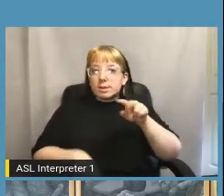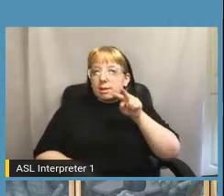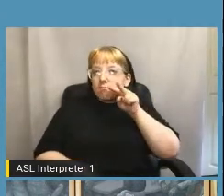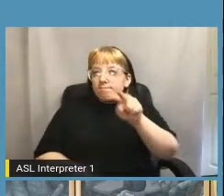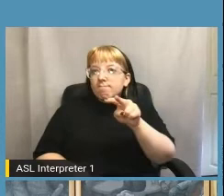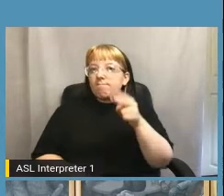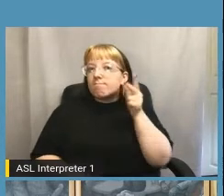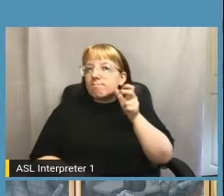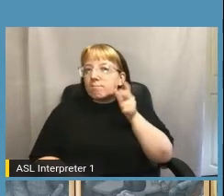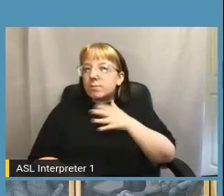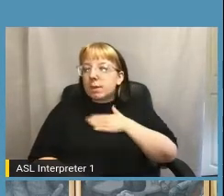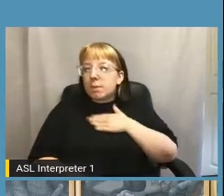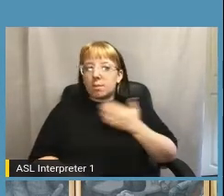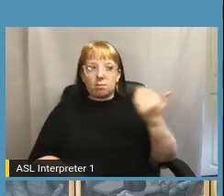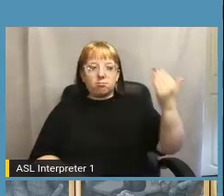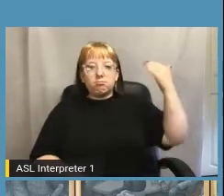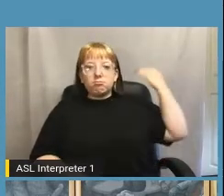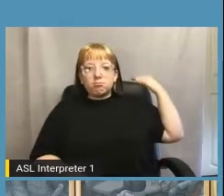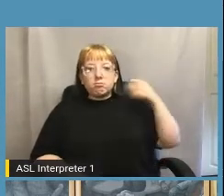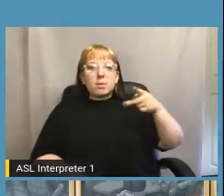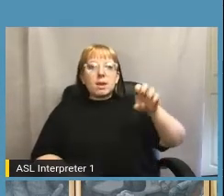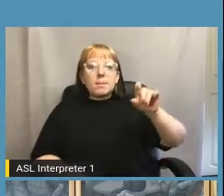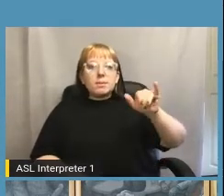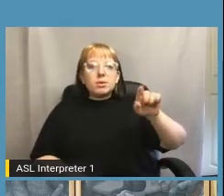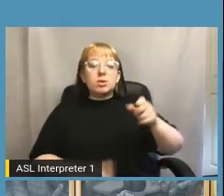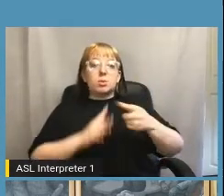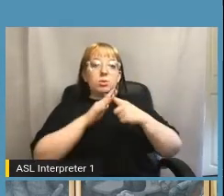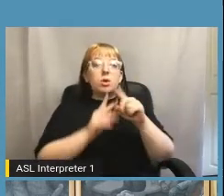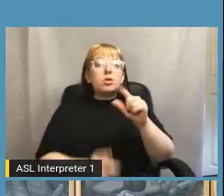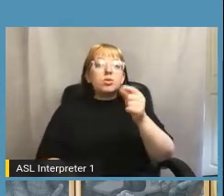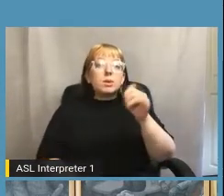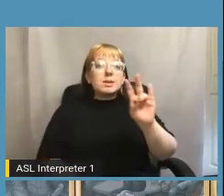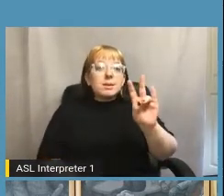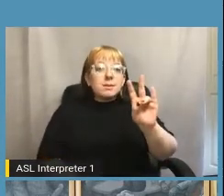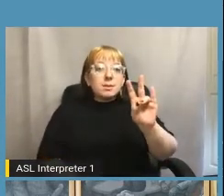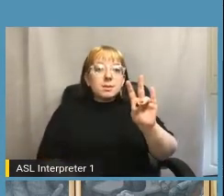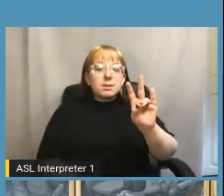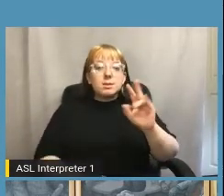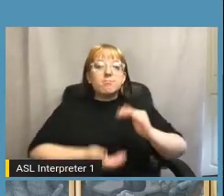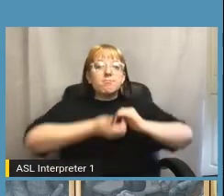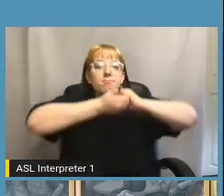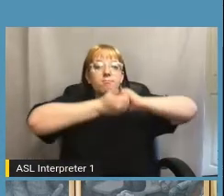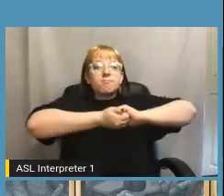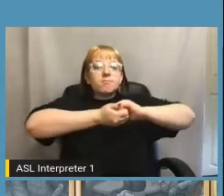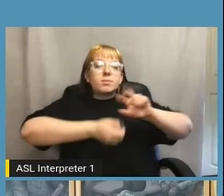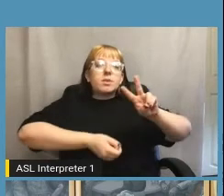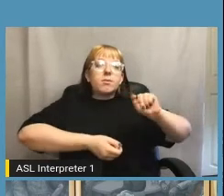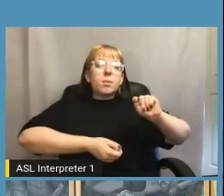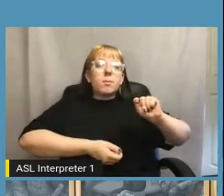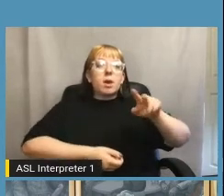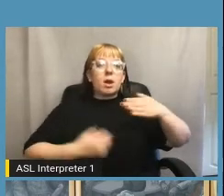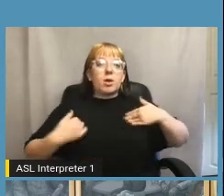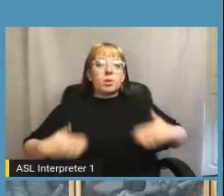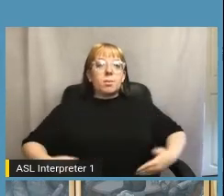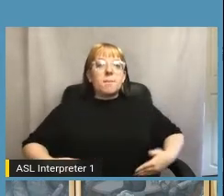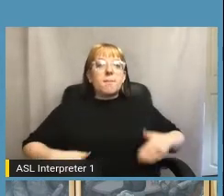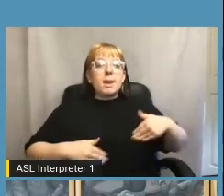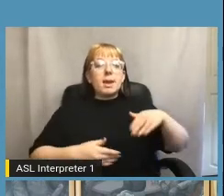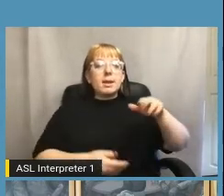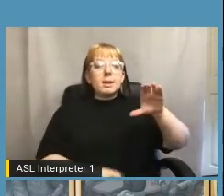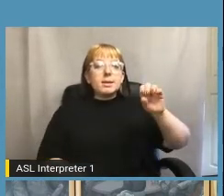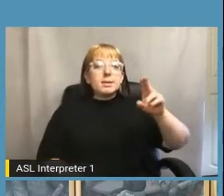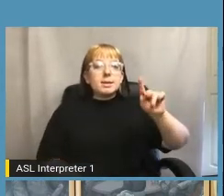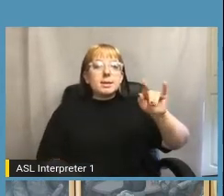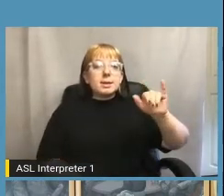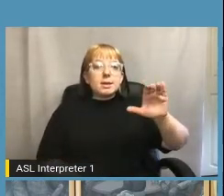We began it in 2017 as a full partnership with the Vermont Humanities Council and initially a partnership with a local news organization